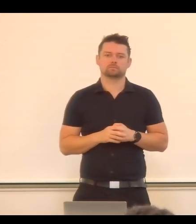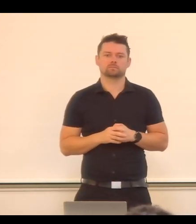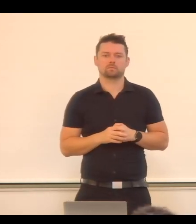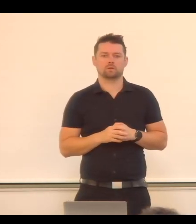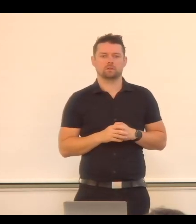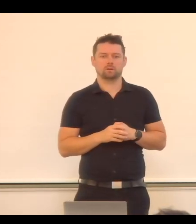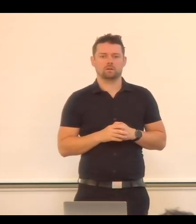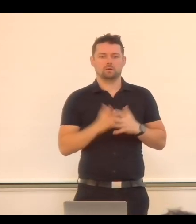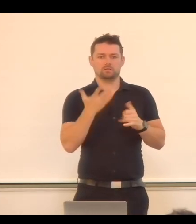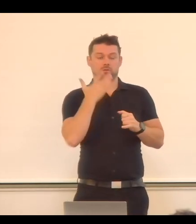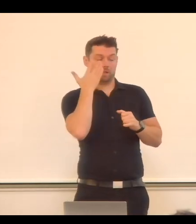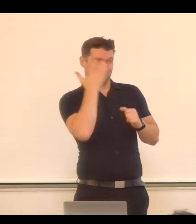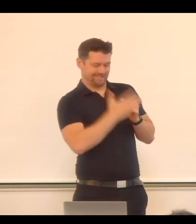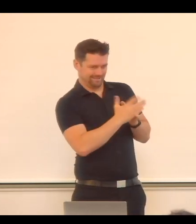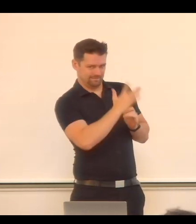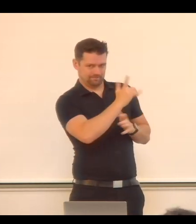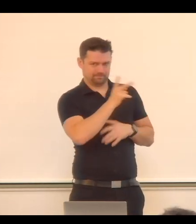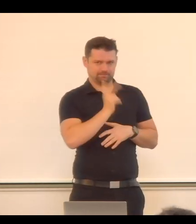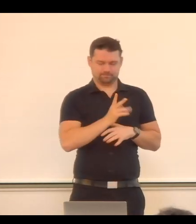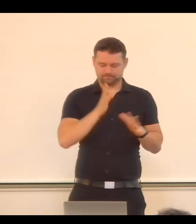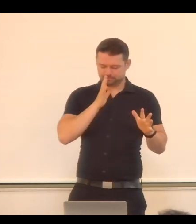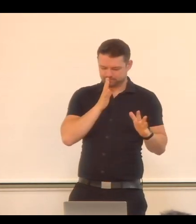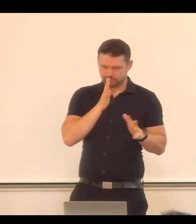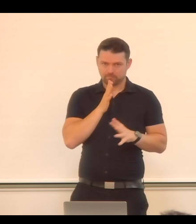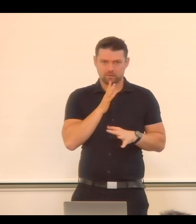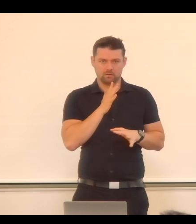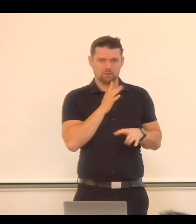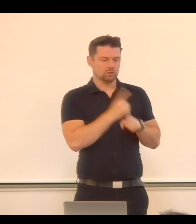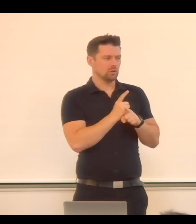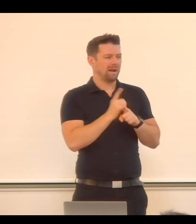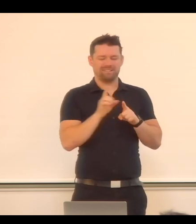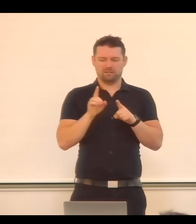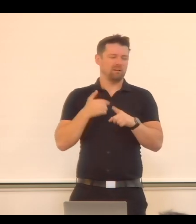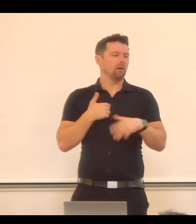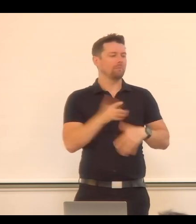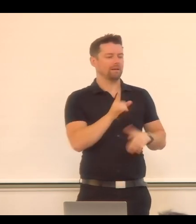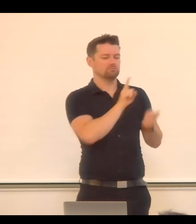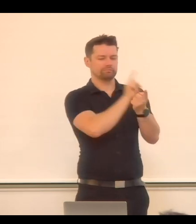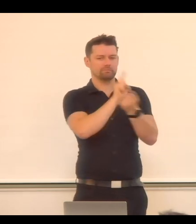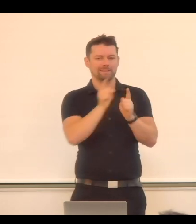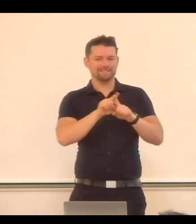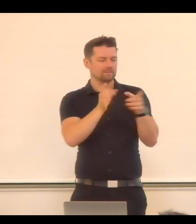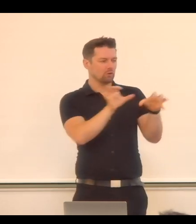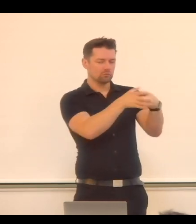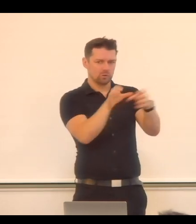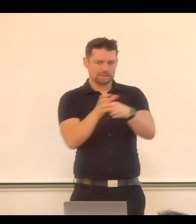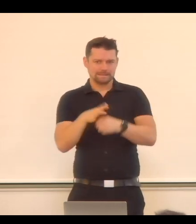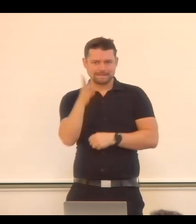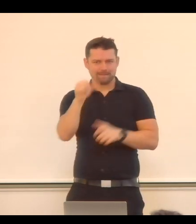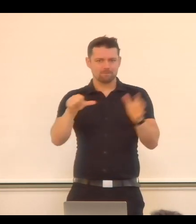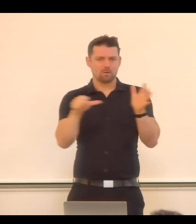So a last thing, again from talking with other crews, there is an issue